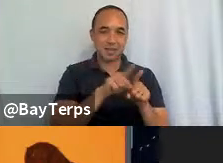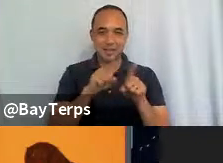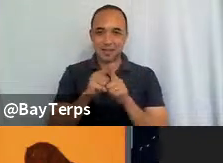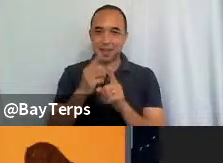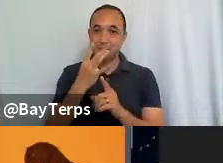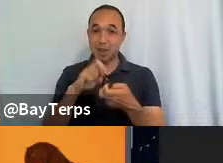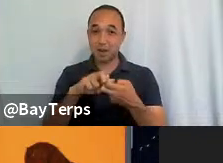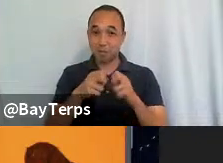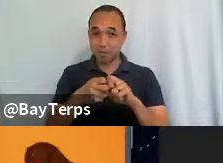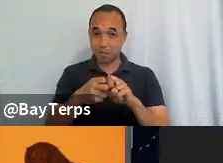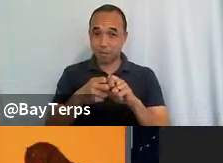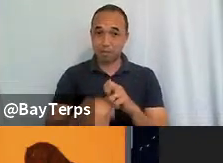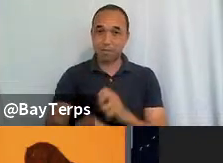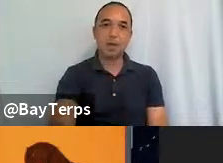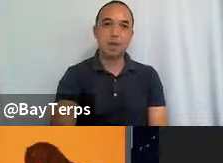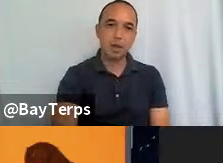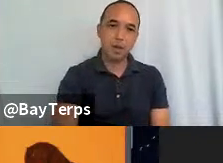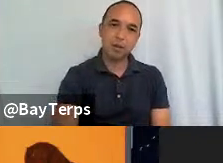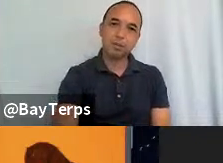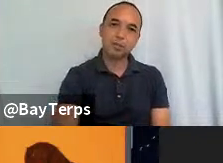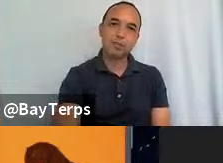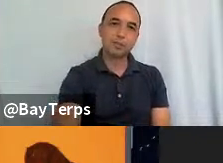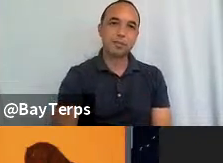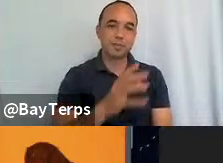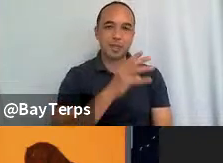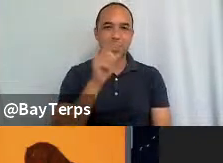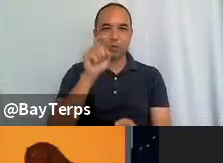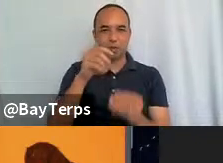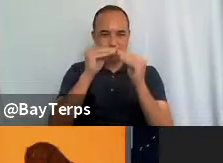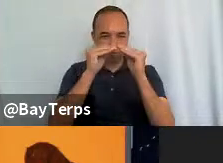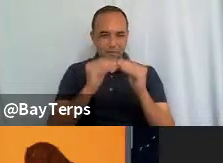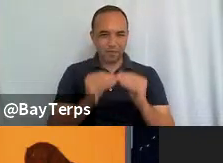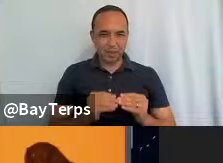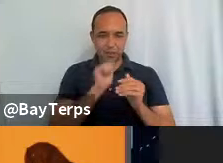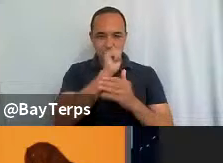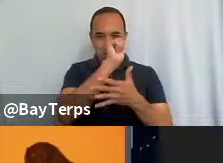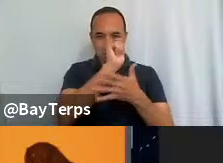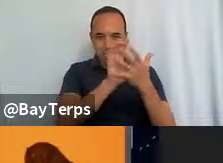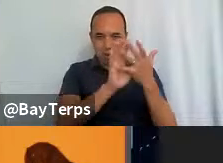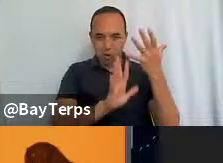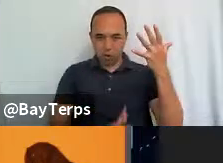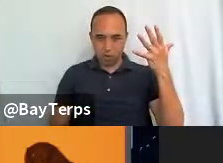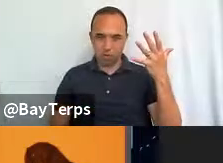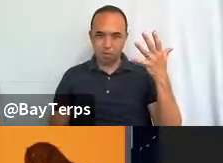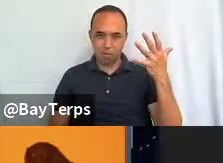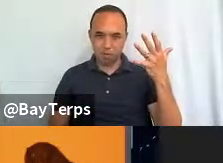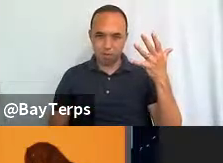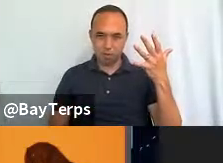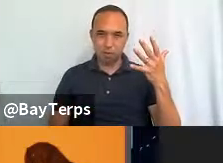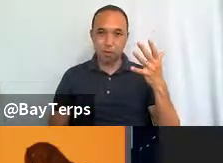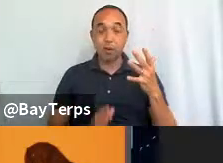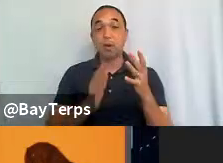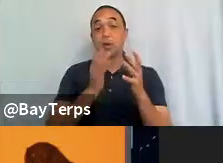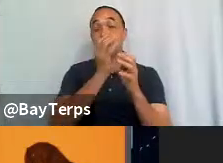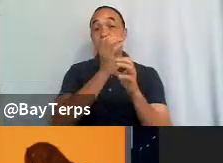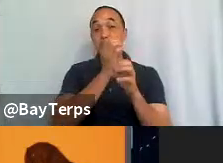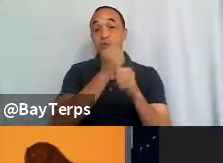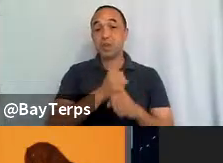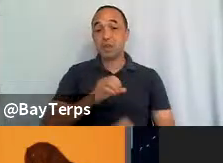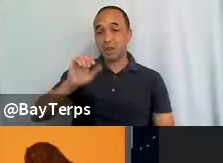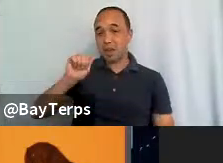and you needed to fix it on all of them, making an action, you can